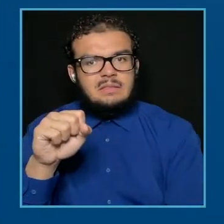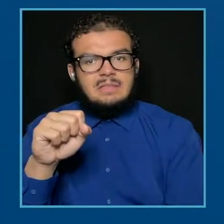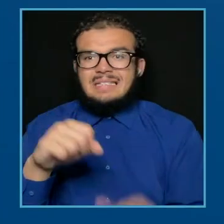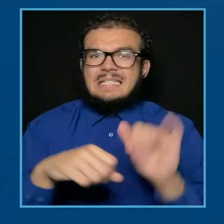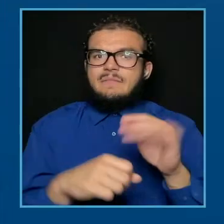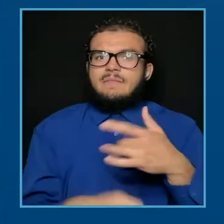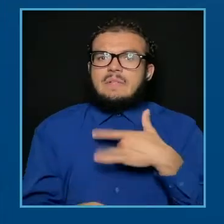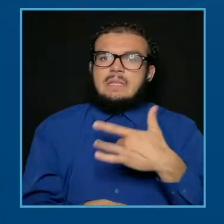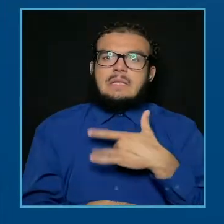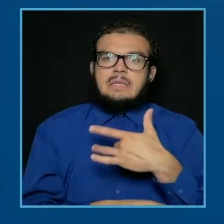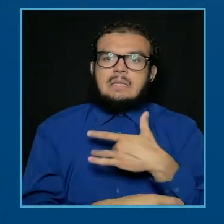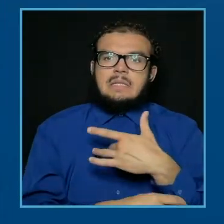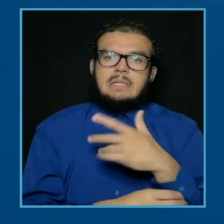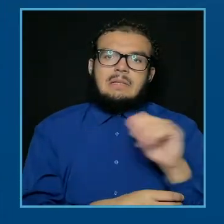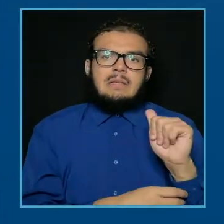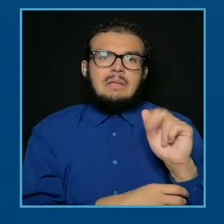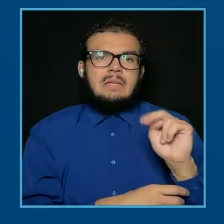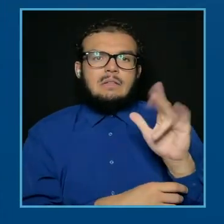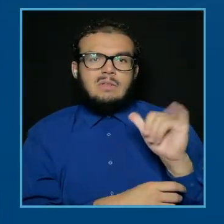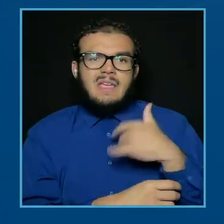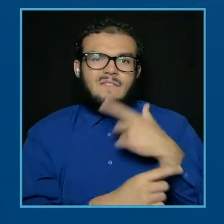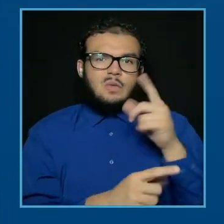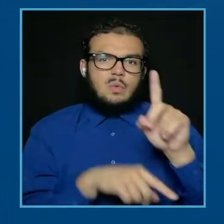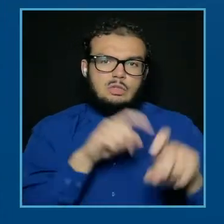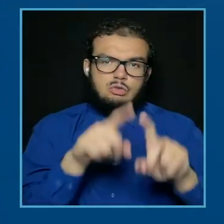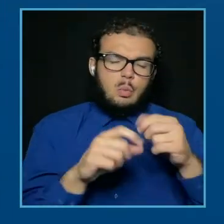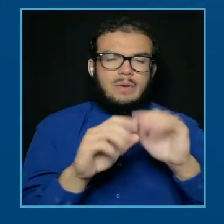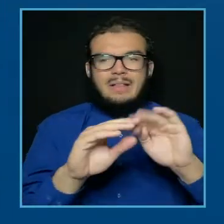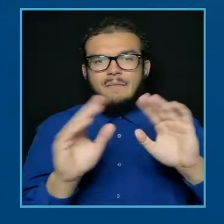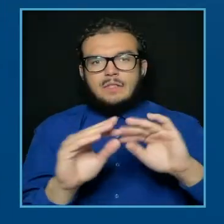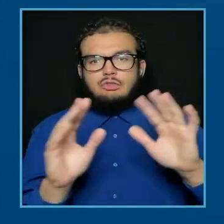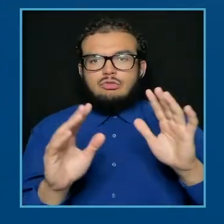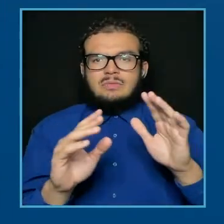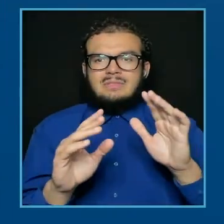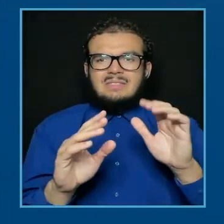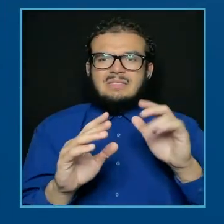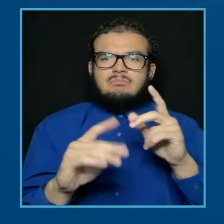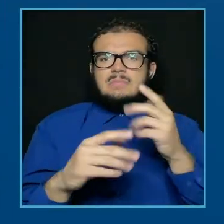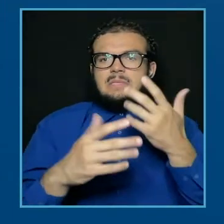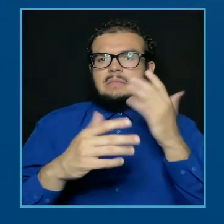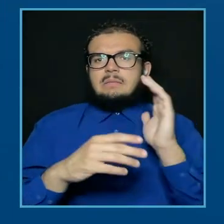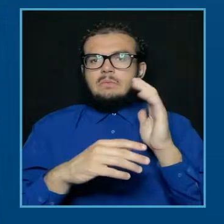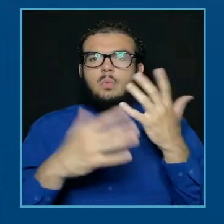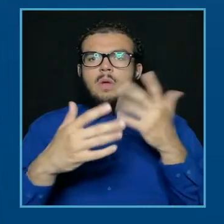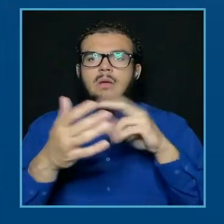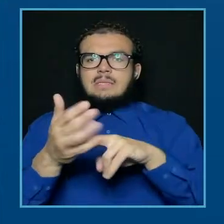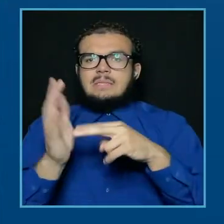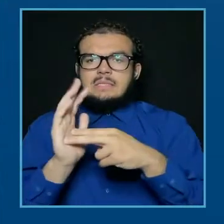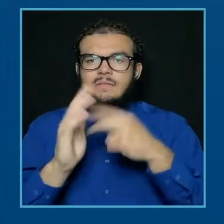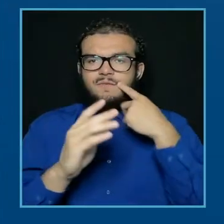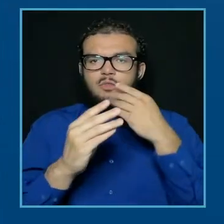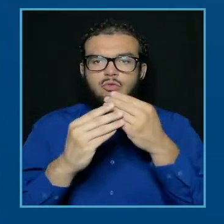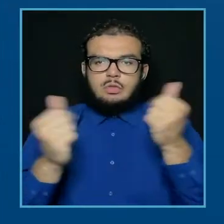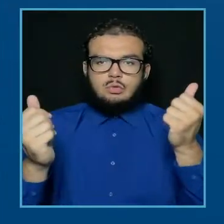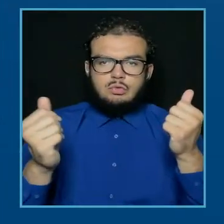where, Andy, you have any questions or any clarifications just based upon what the intent of the resolution is?